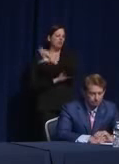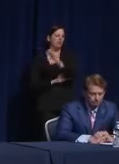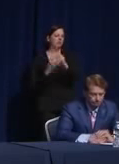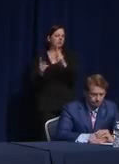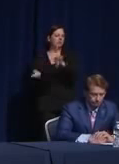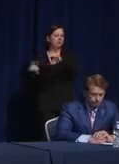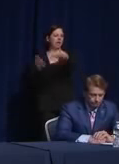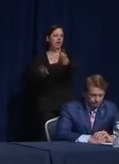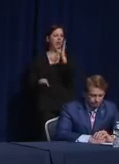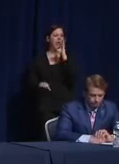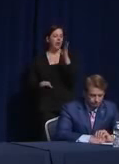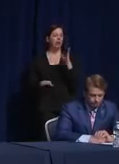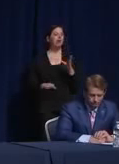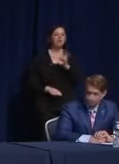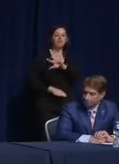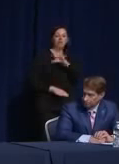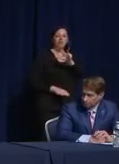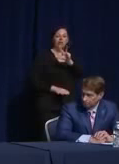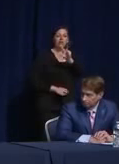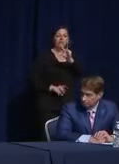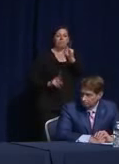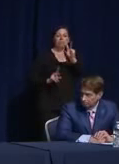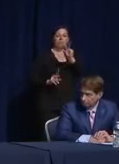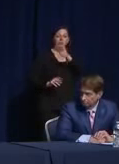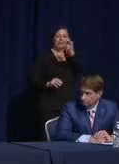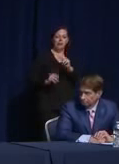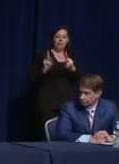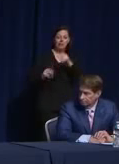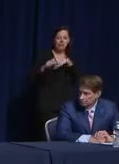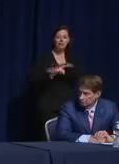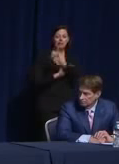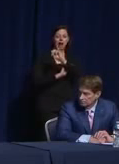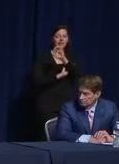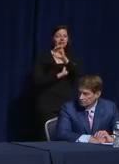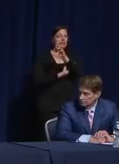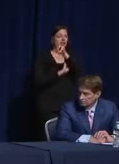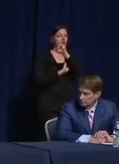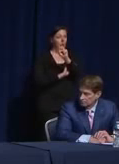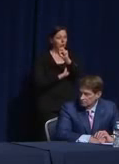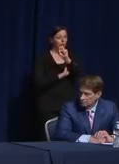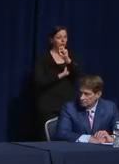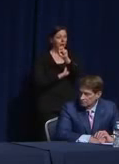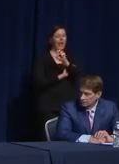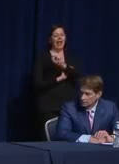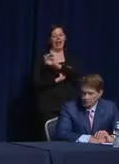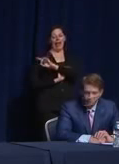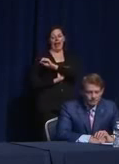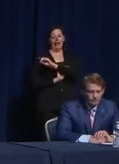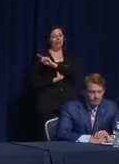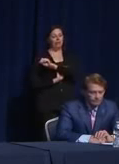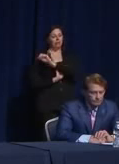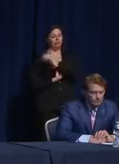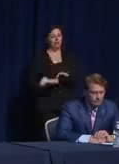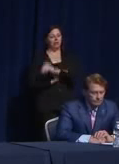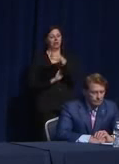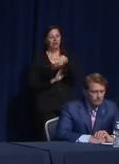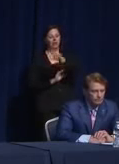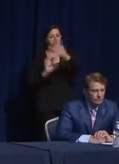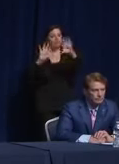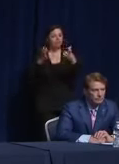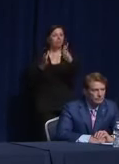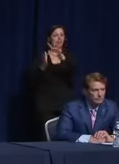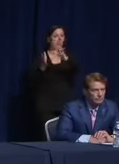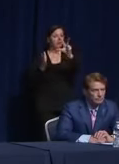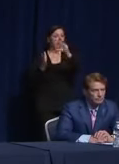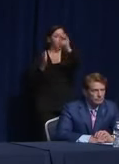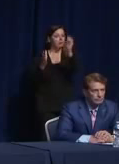53% ICU admissions, 80% of the deaths occurred among this population. So this information is similar